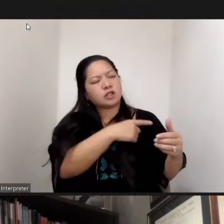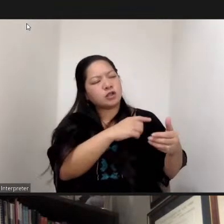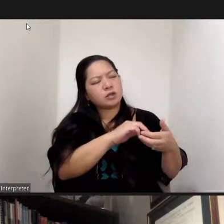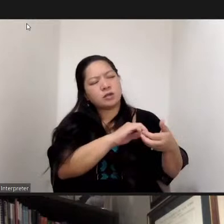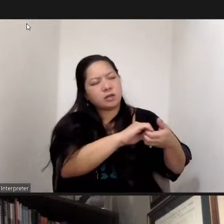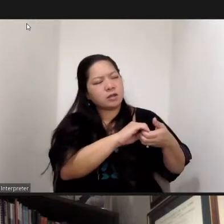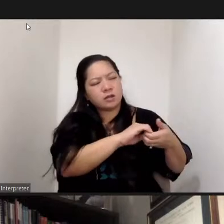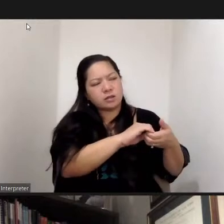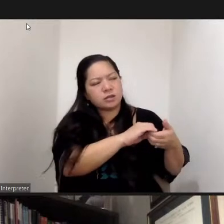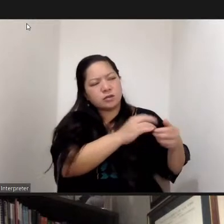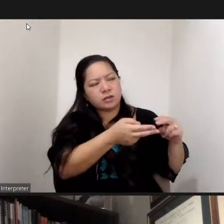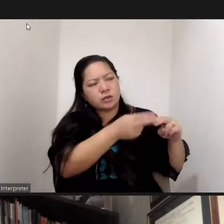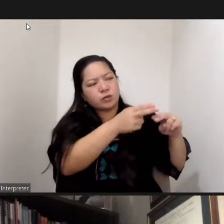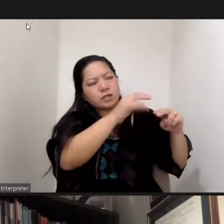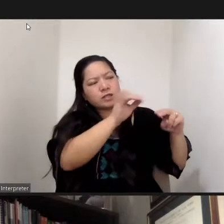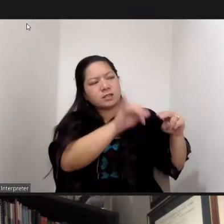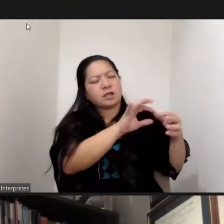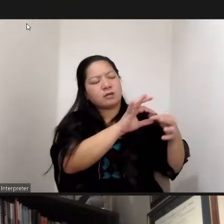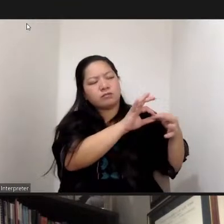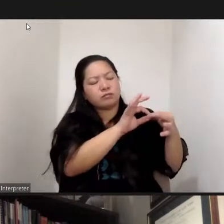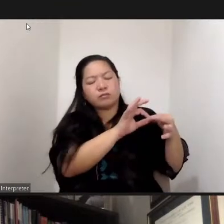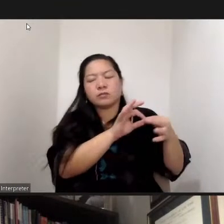it? Of course.